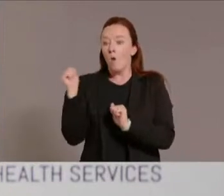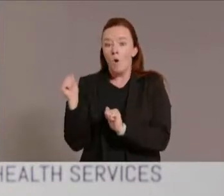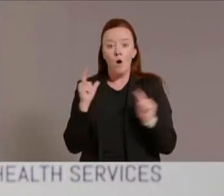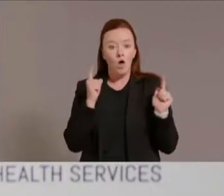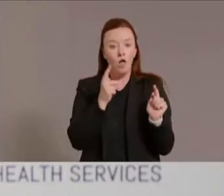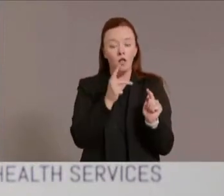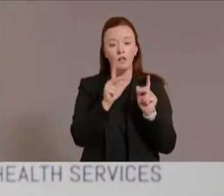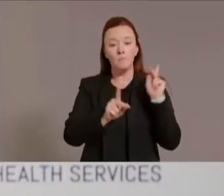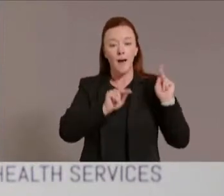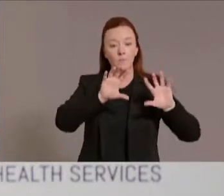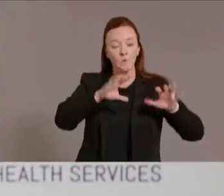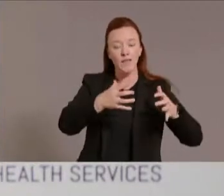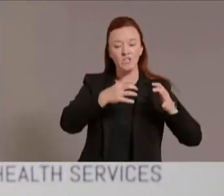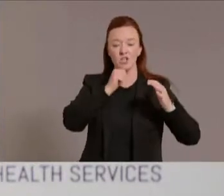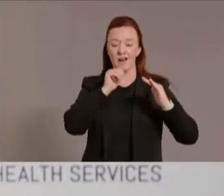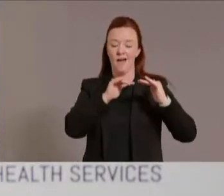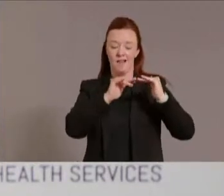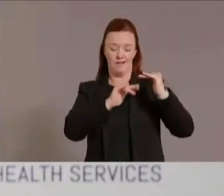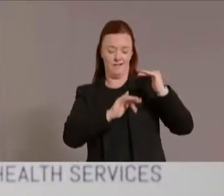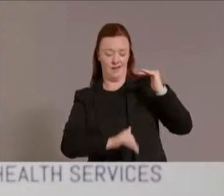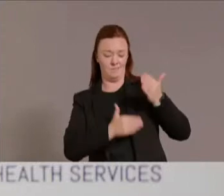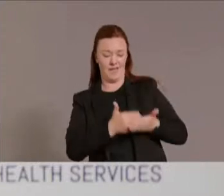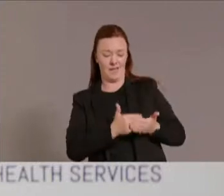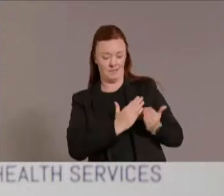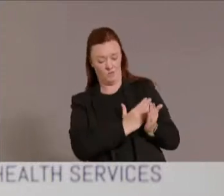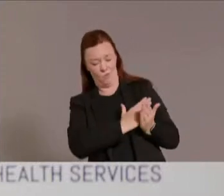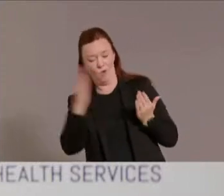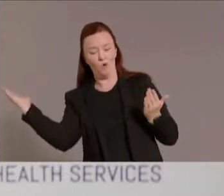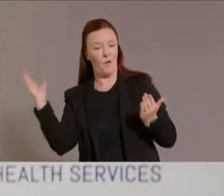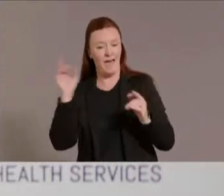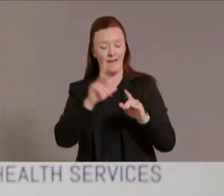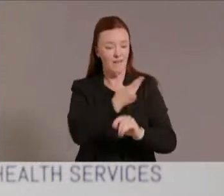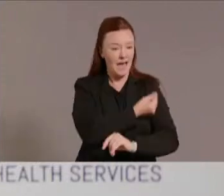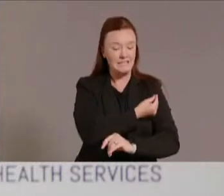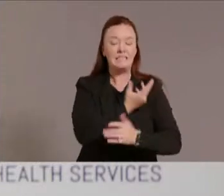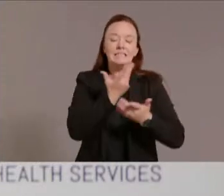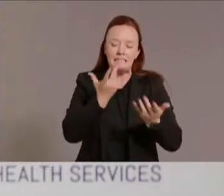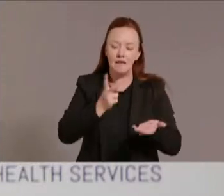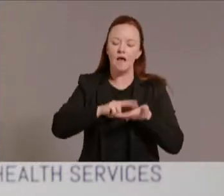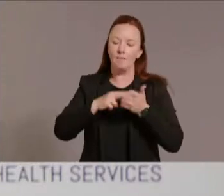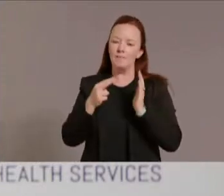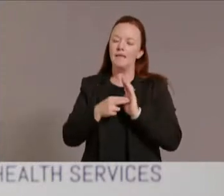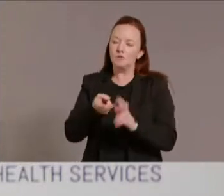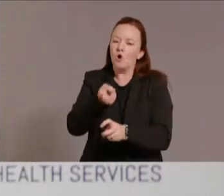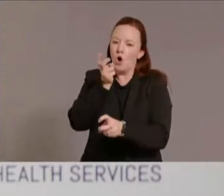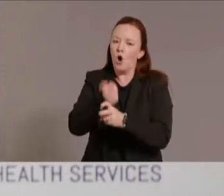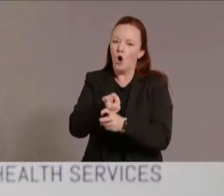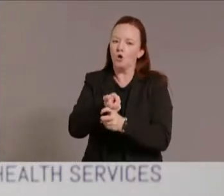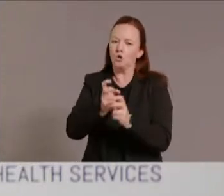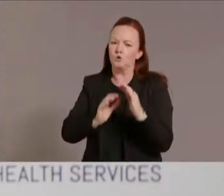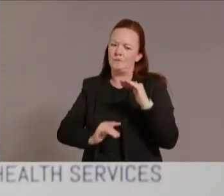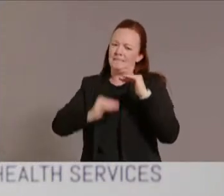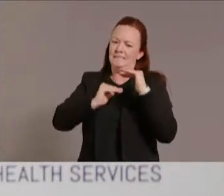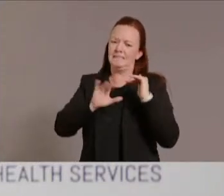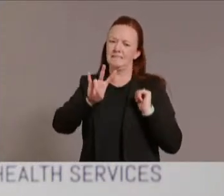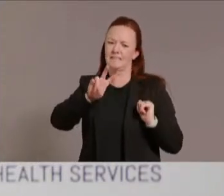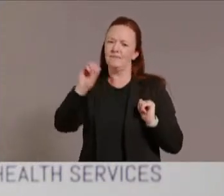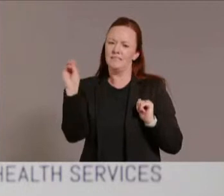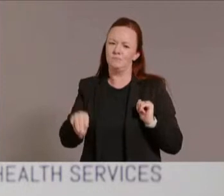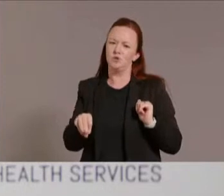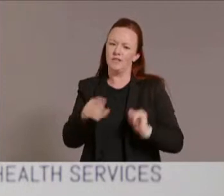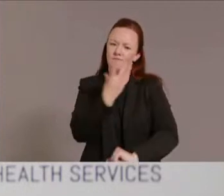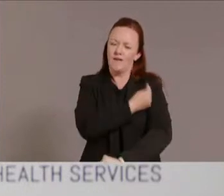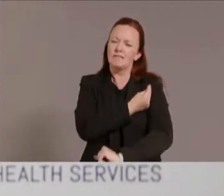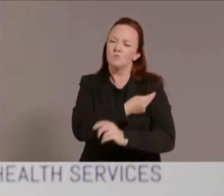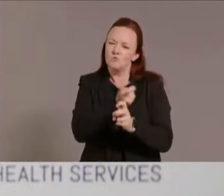we want to have about 70 to 80% of those of the community vaccinated. So we continue to